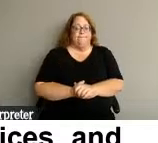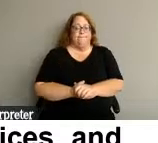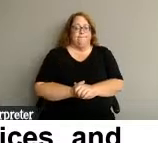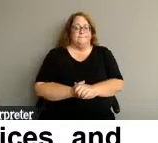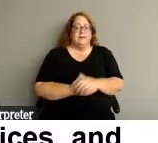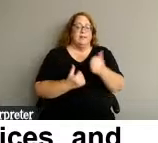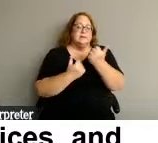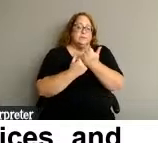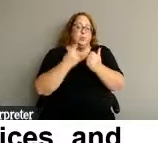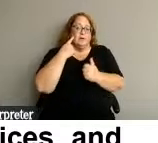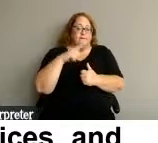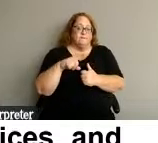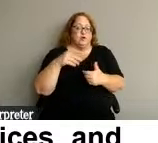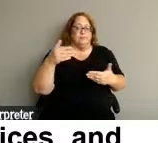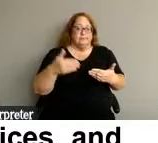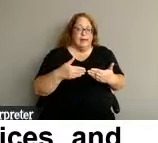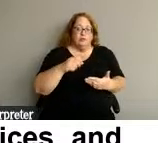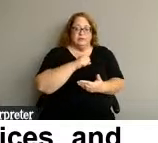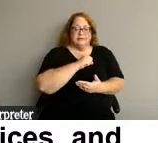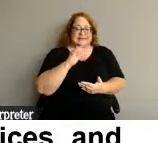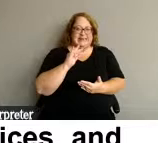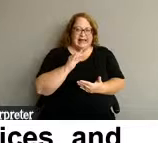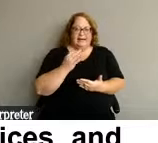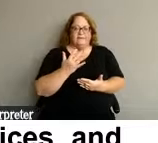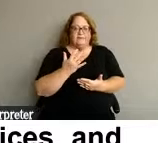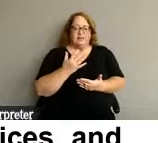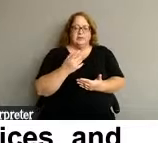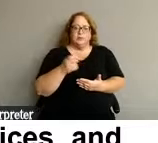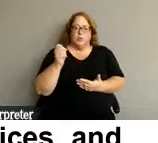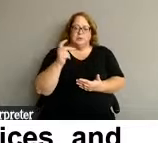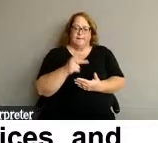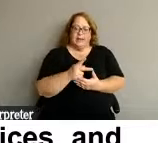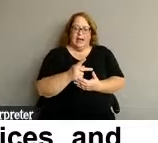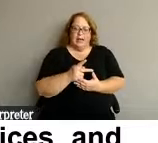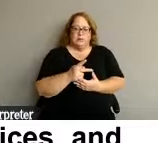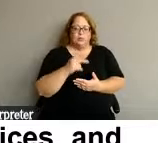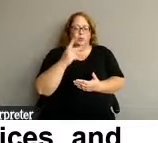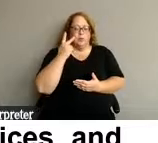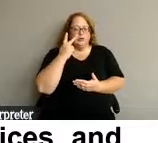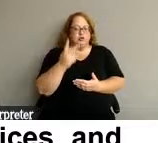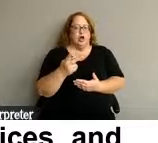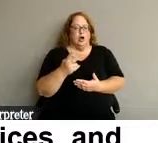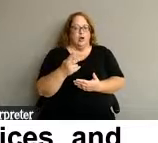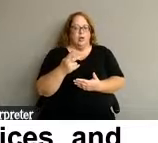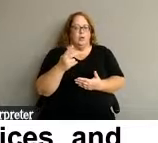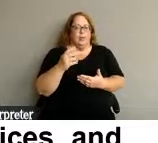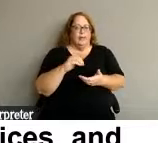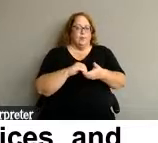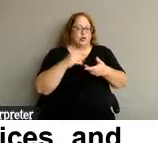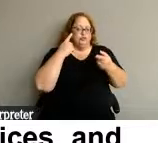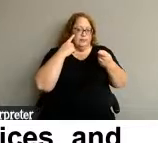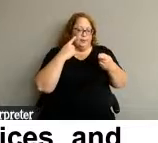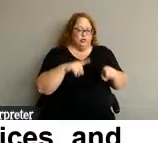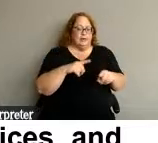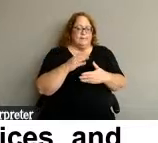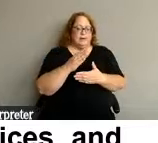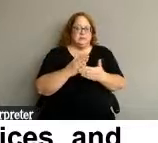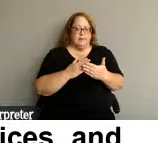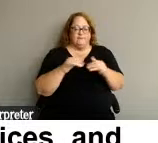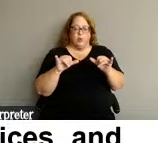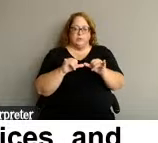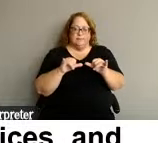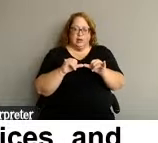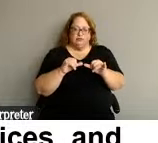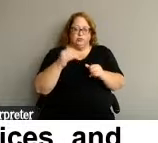for staffing practices. This kind of goes back in sync to what we saw with the partnership agreement and some of those